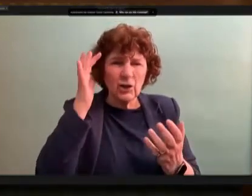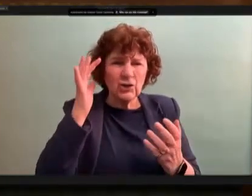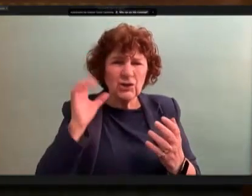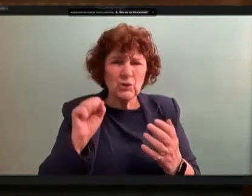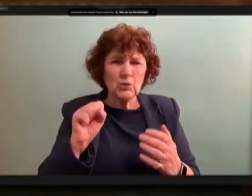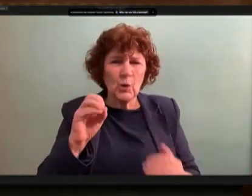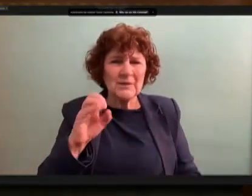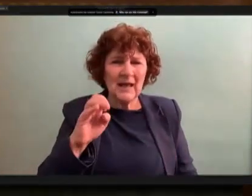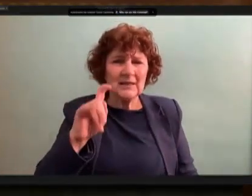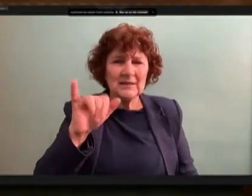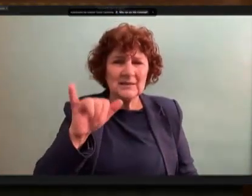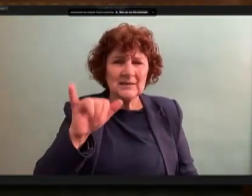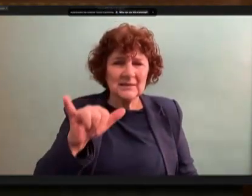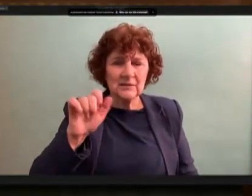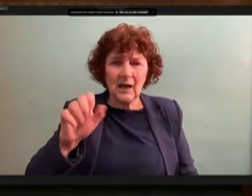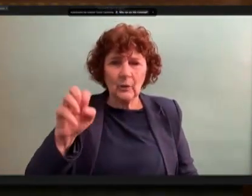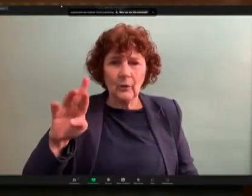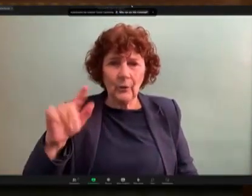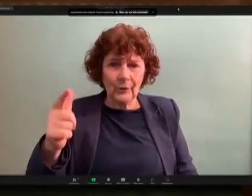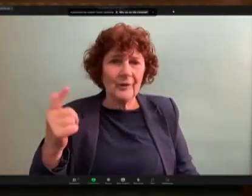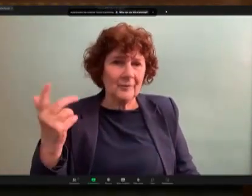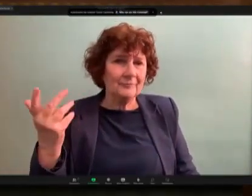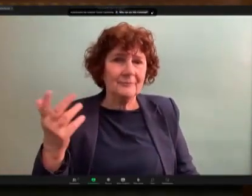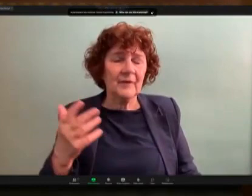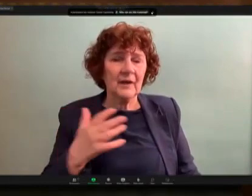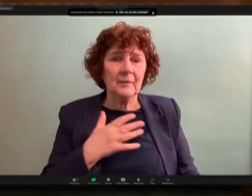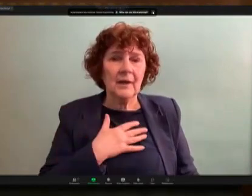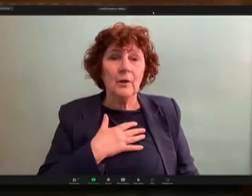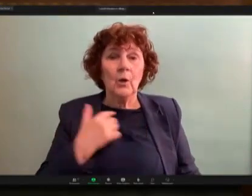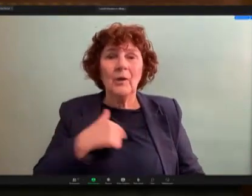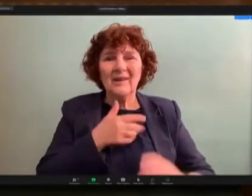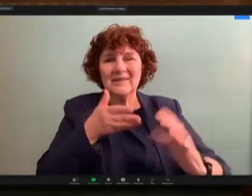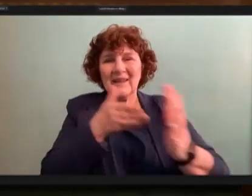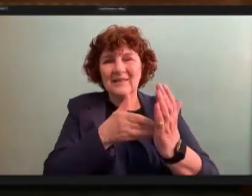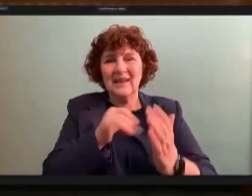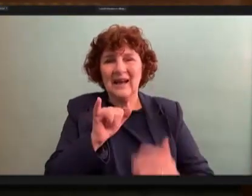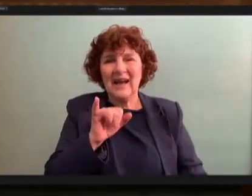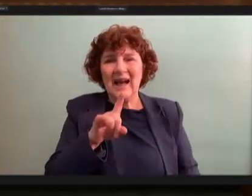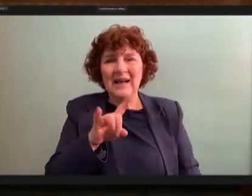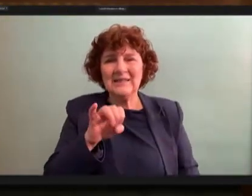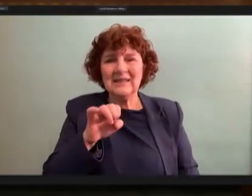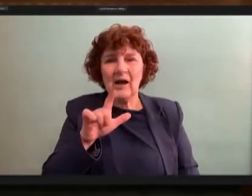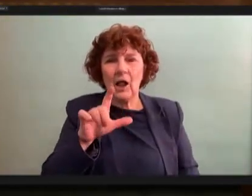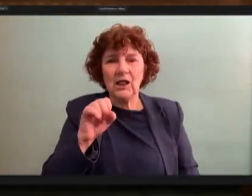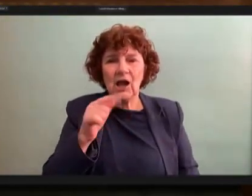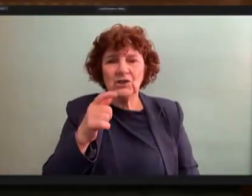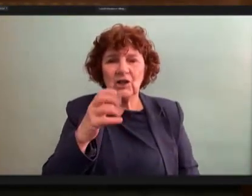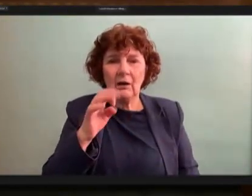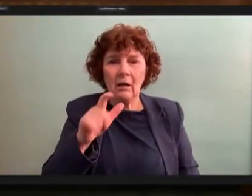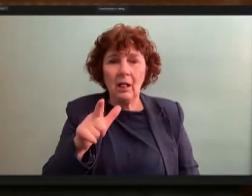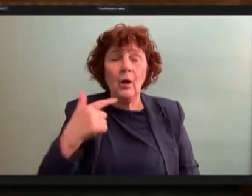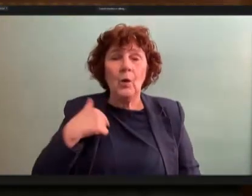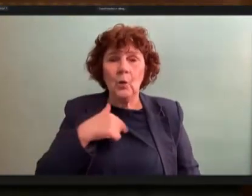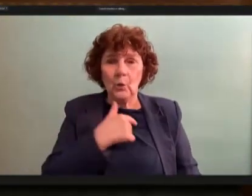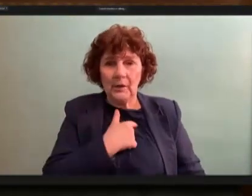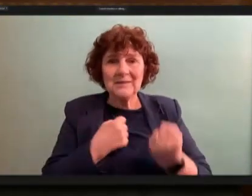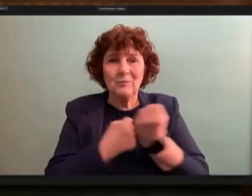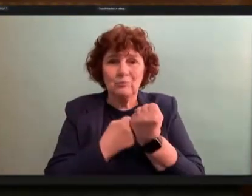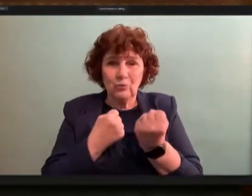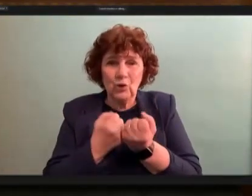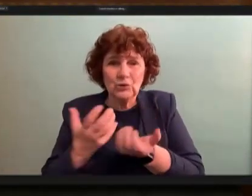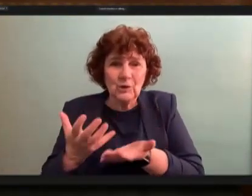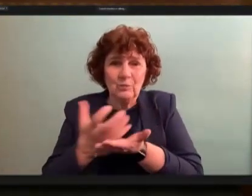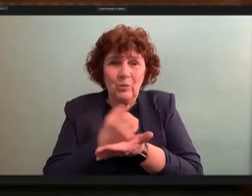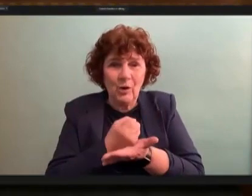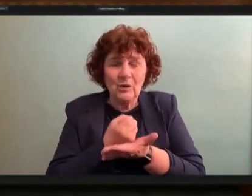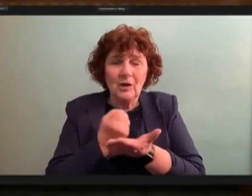.org. We are anti-ideological and pro the securing of optimal information